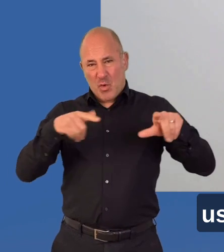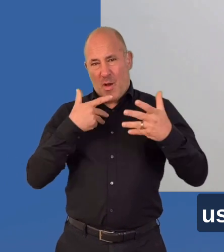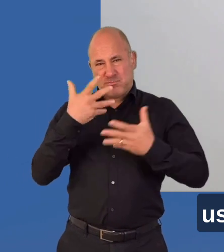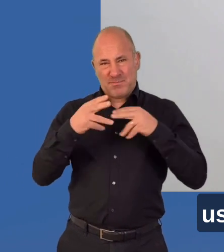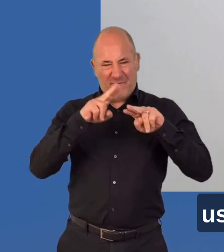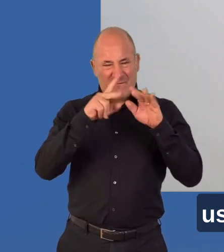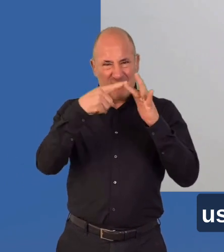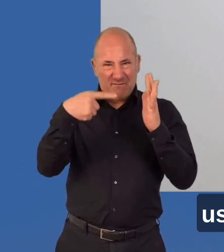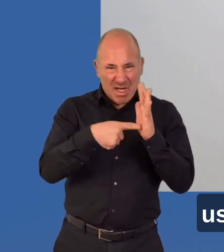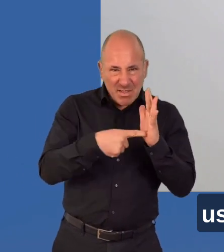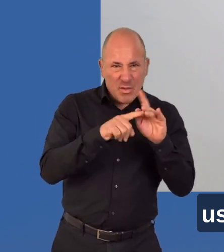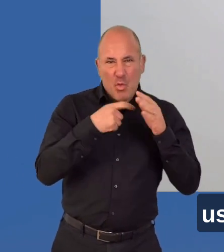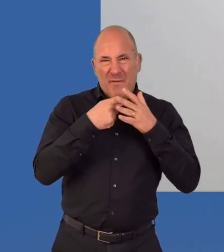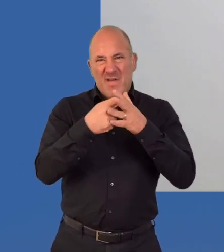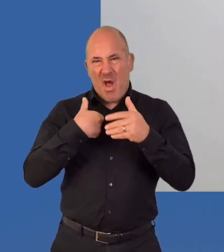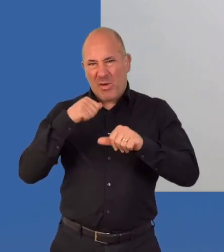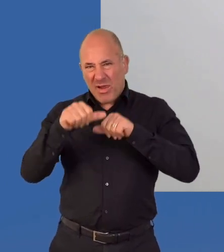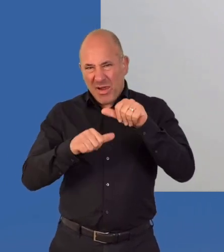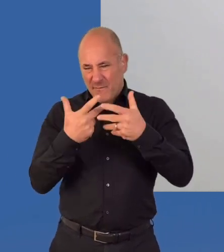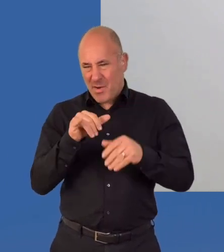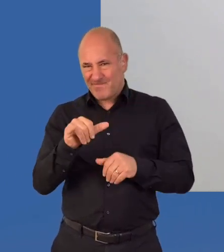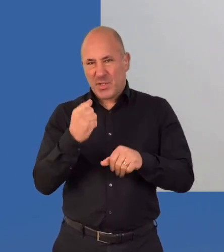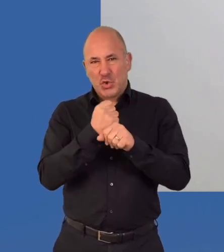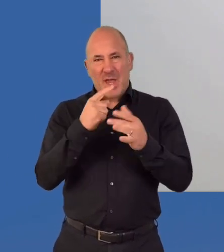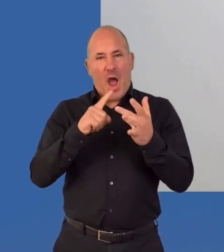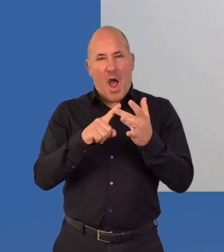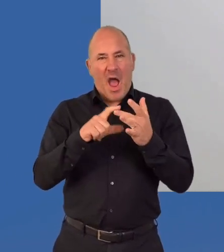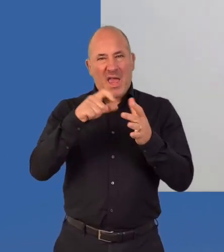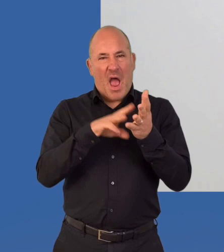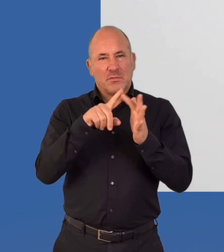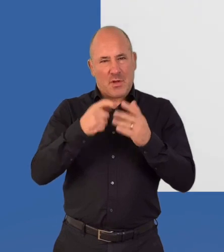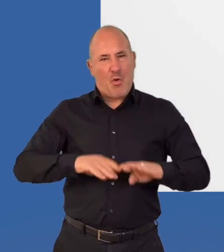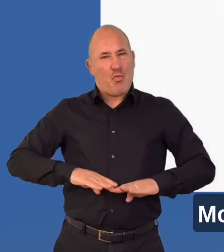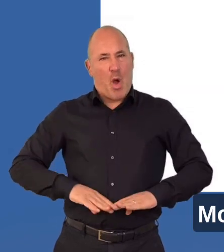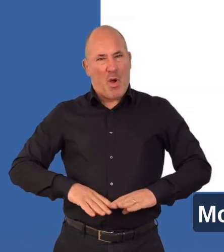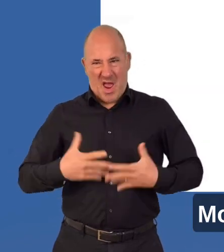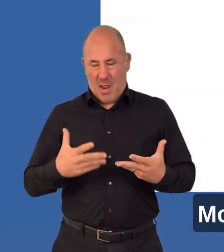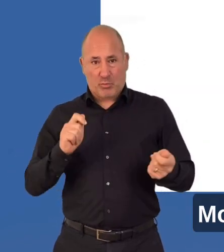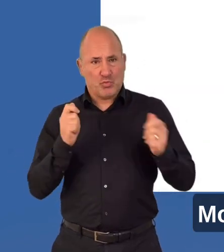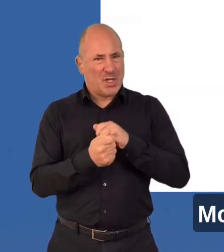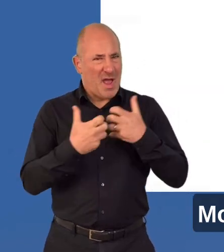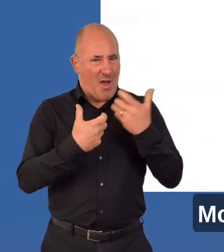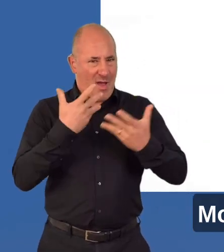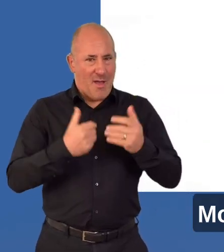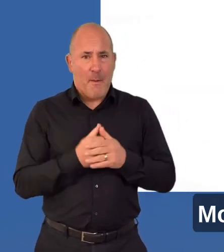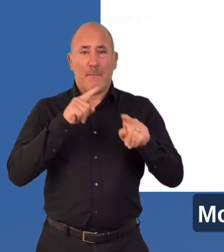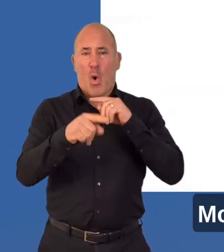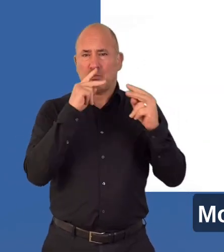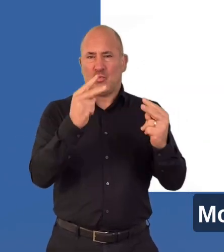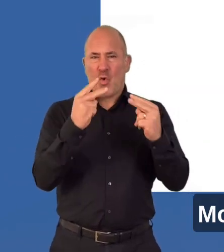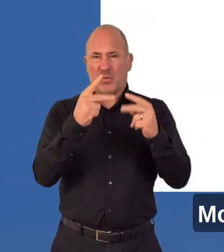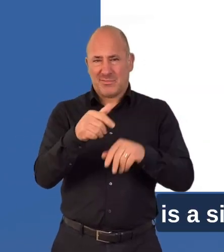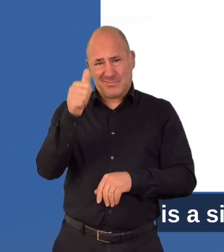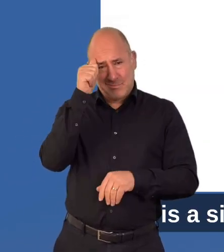and referral practice for suspected lower GI cancers is changing in our area. Most of you watching this will already know